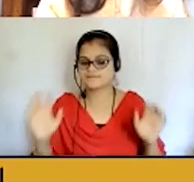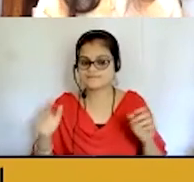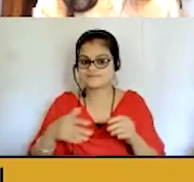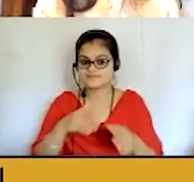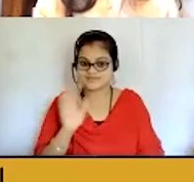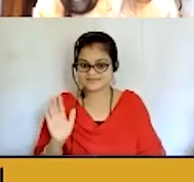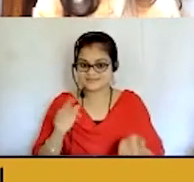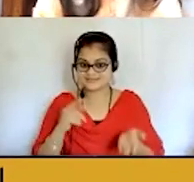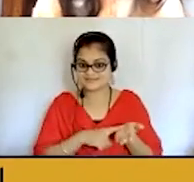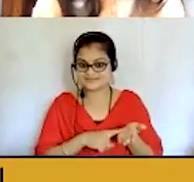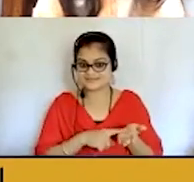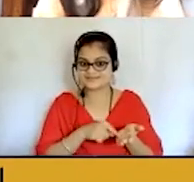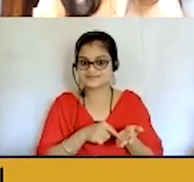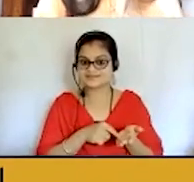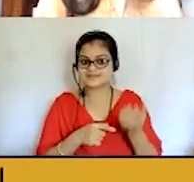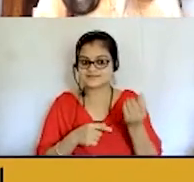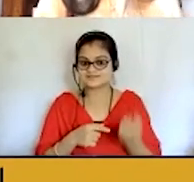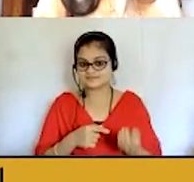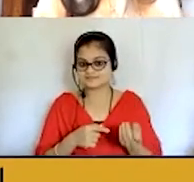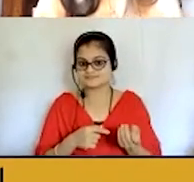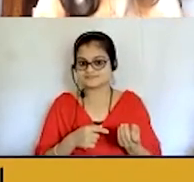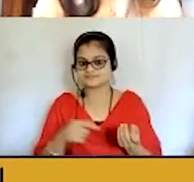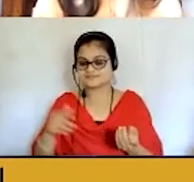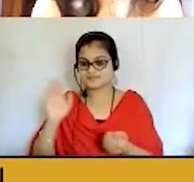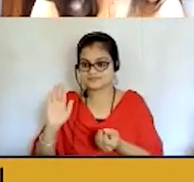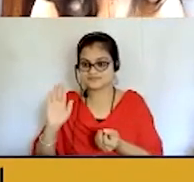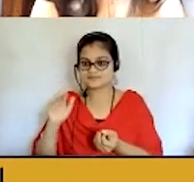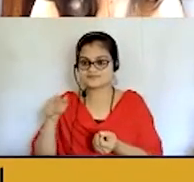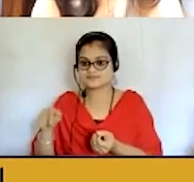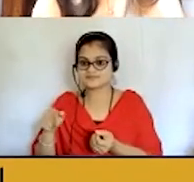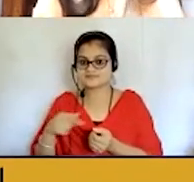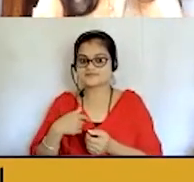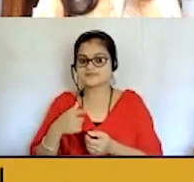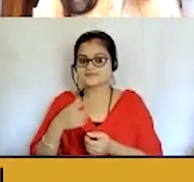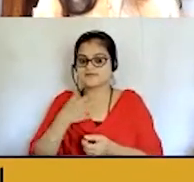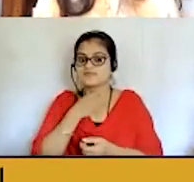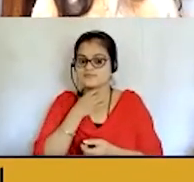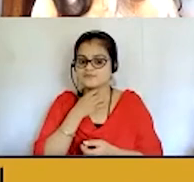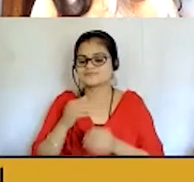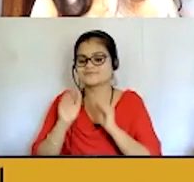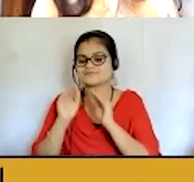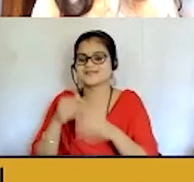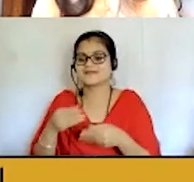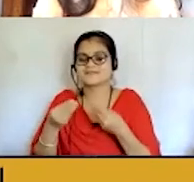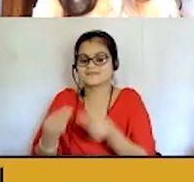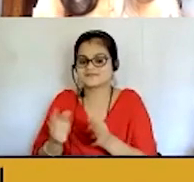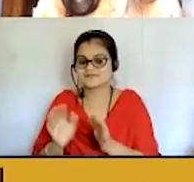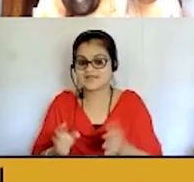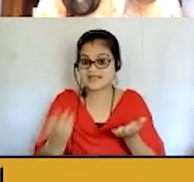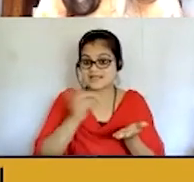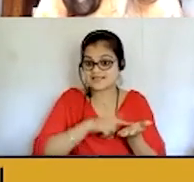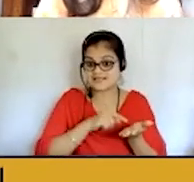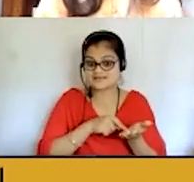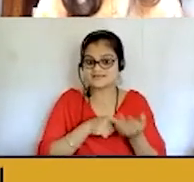hand is an Abhaya Mudra, or the gesture of protection and reassurance. Her lower left hand has possibly a